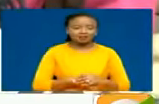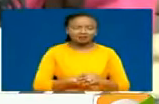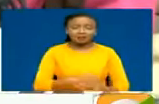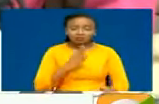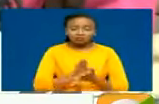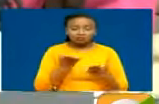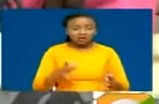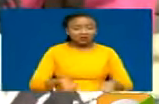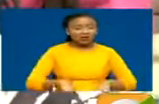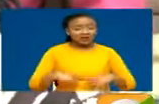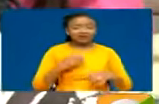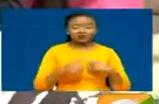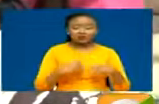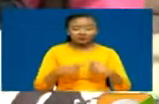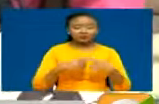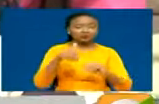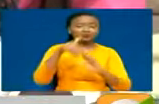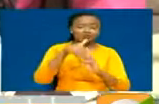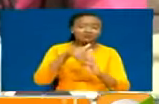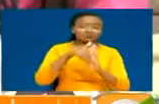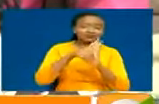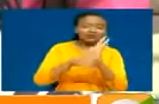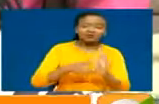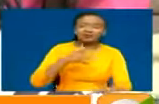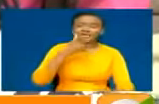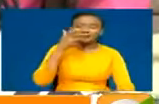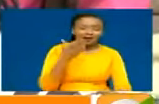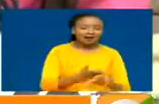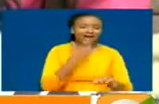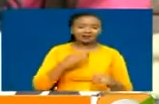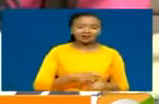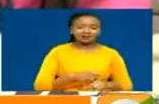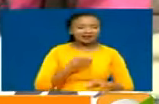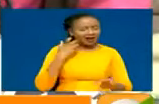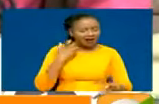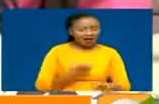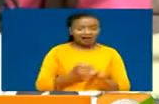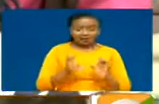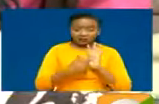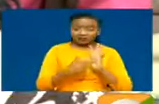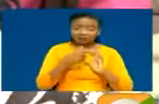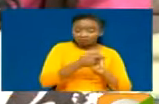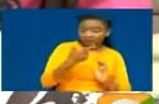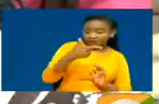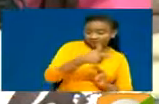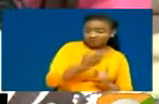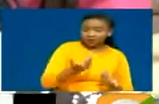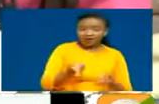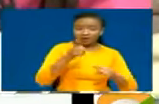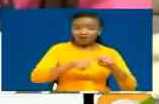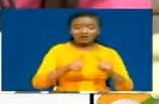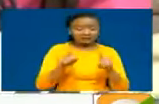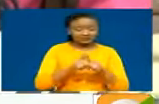imekuja ikakua ngumu na bado inazidi kukua ngumu. Juu kitu kama mafuta ikipanda hivyo, hata